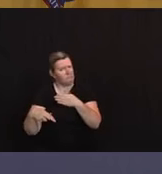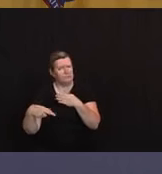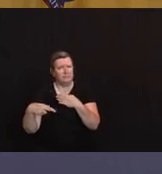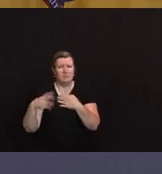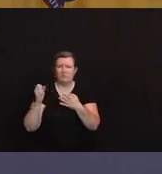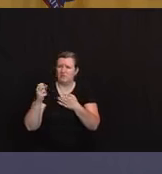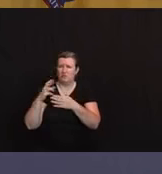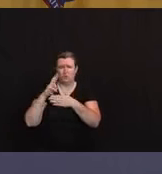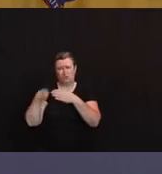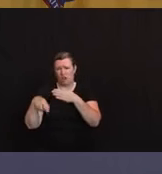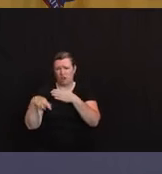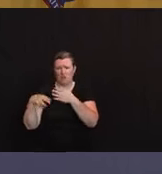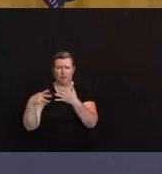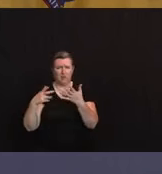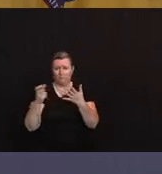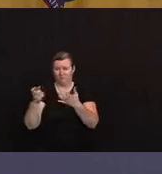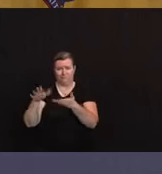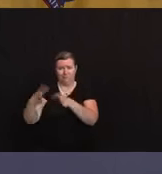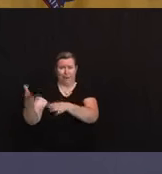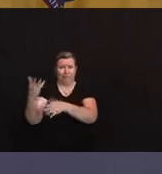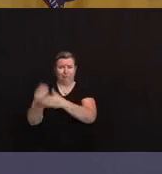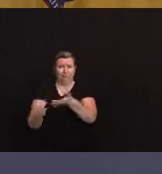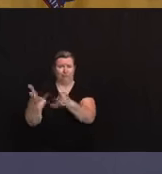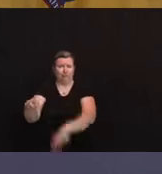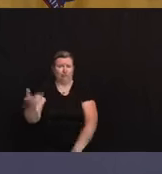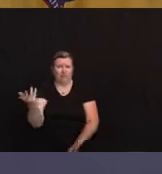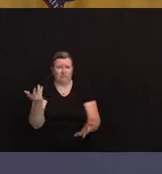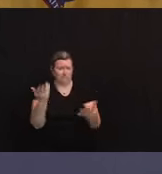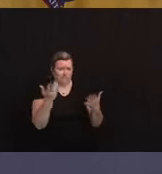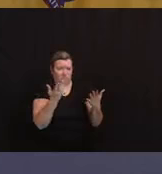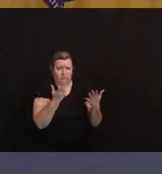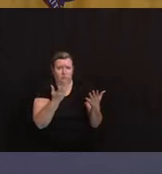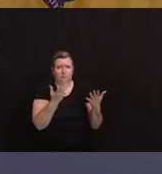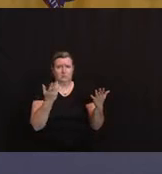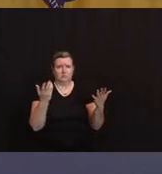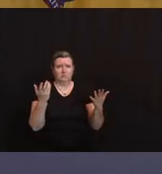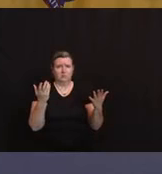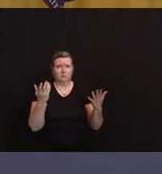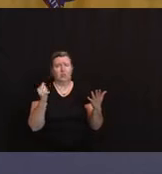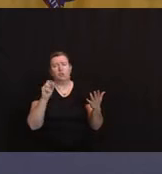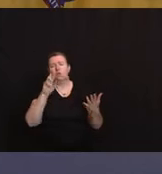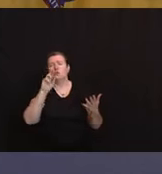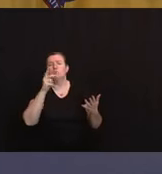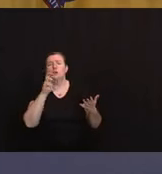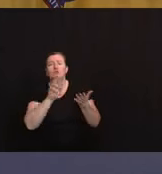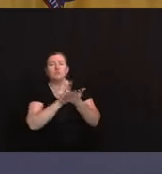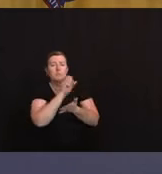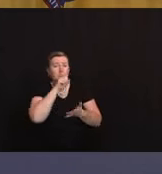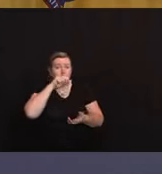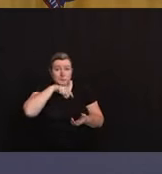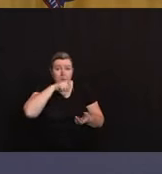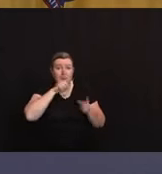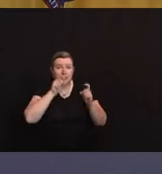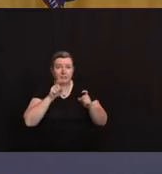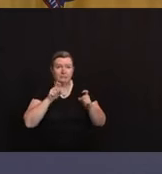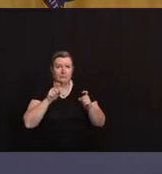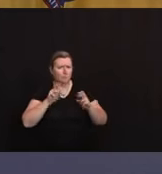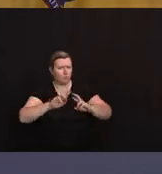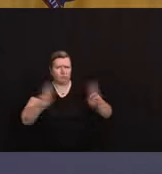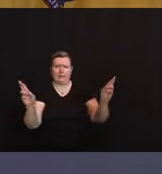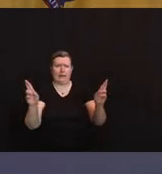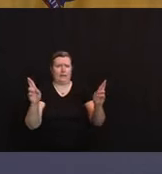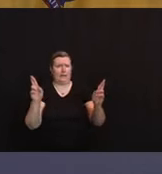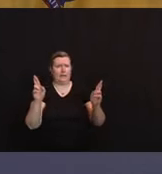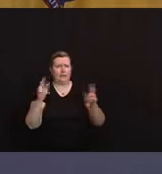Second and final question, the Rutgers spit or saliva test was supposed to be ramped up dramatically months ago,